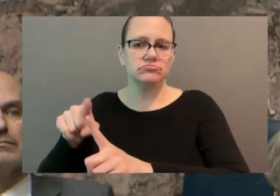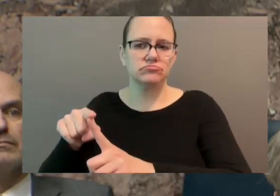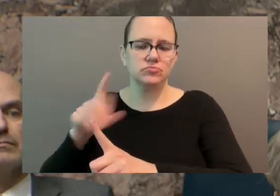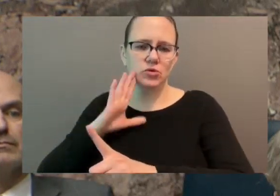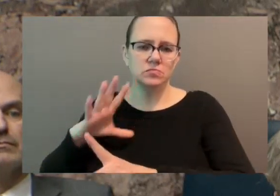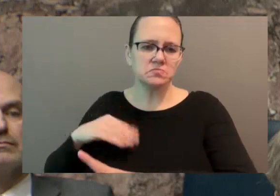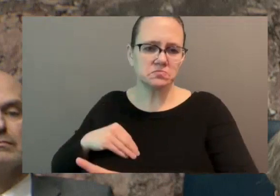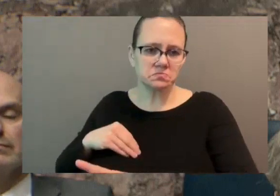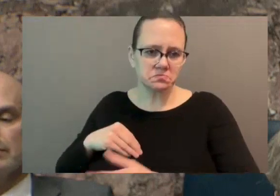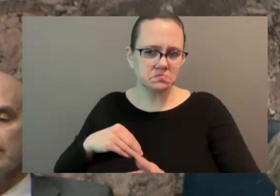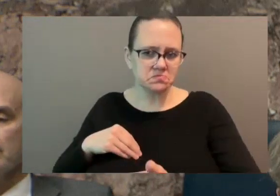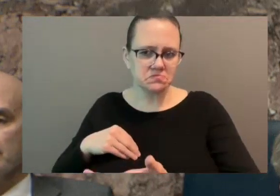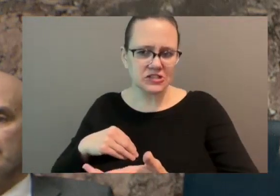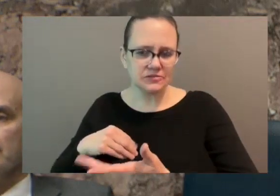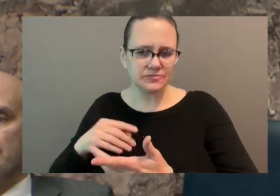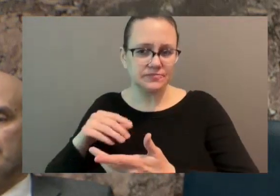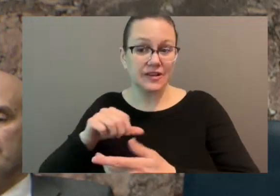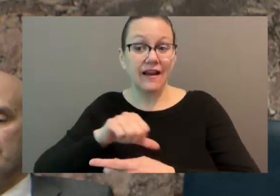rating for us.